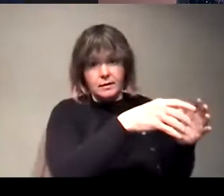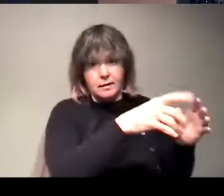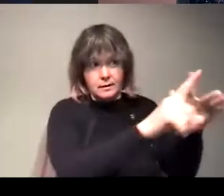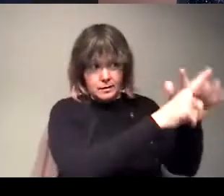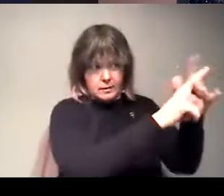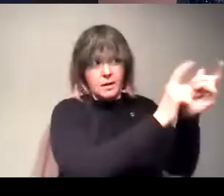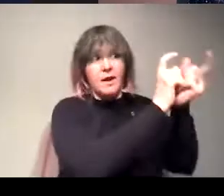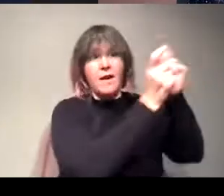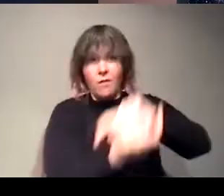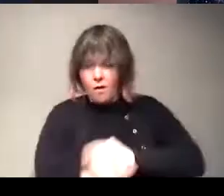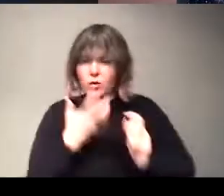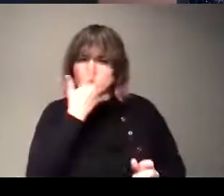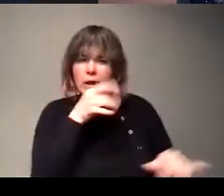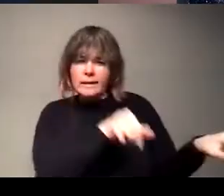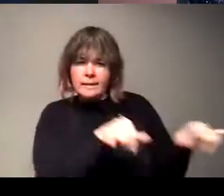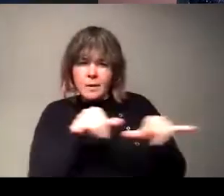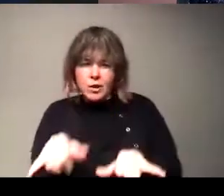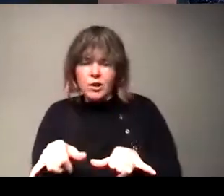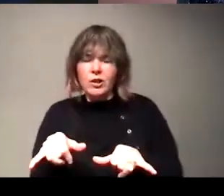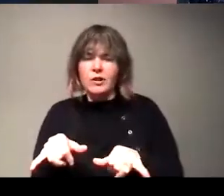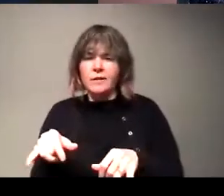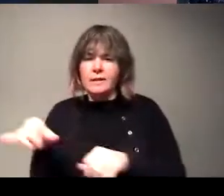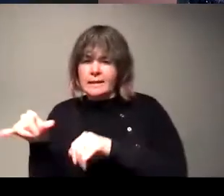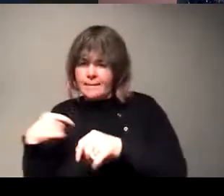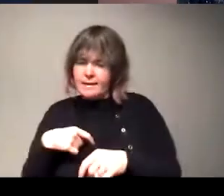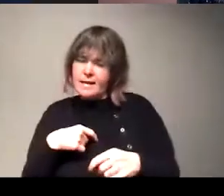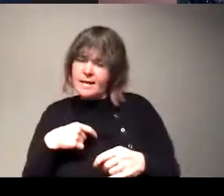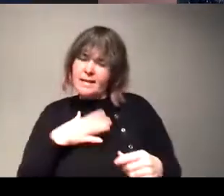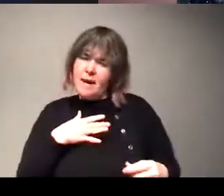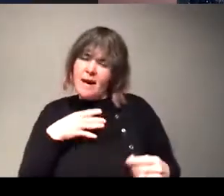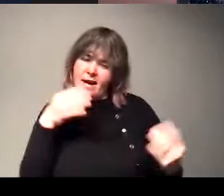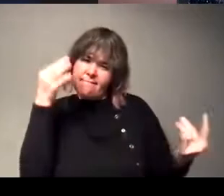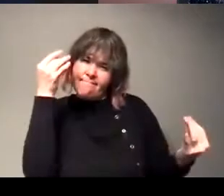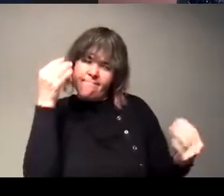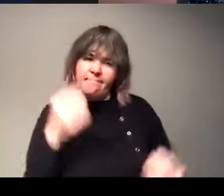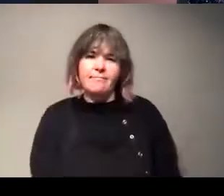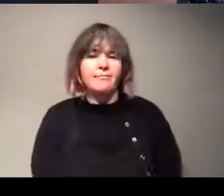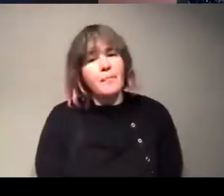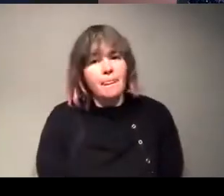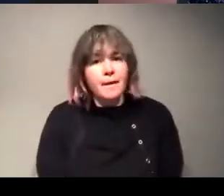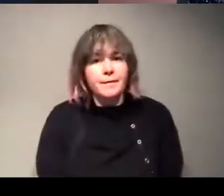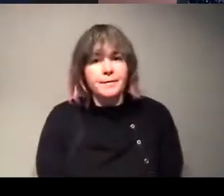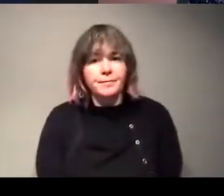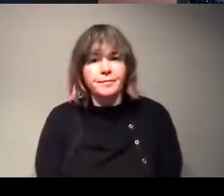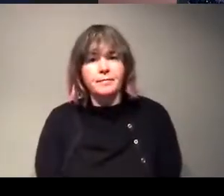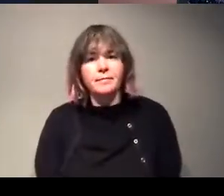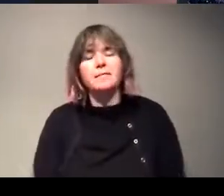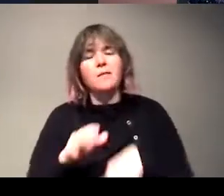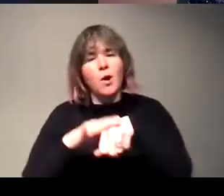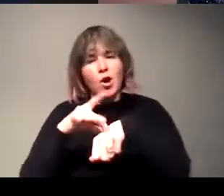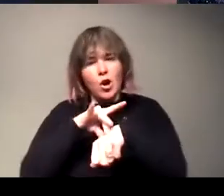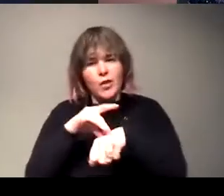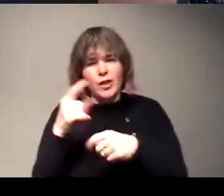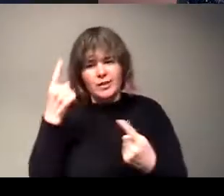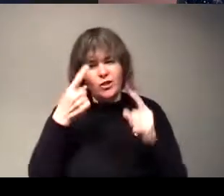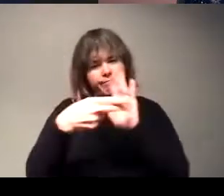evolved to look similar. That's kind of what I'm thinking, but, you know, still on Earth, they would be considered alien, you know,